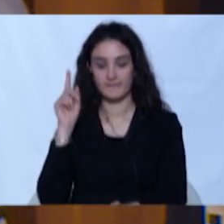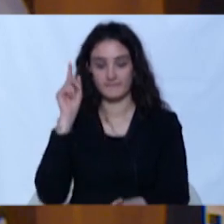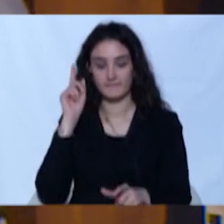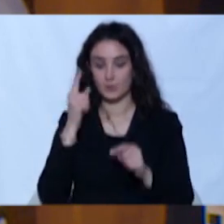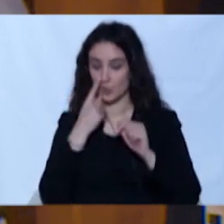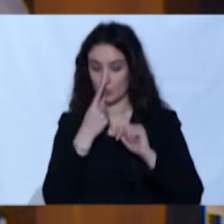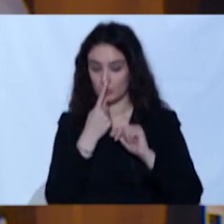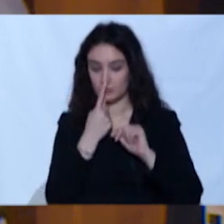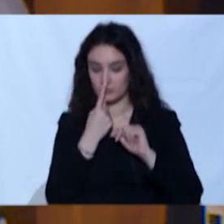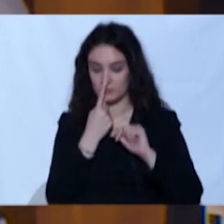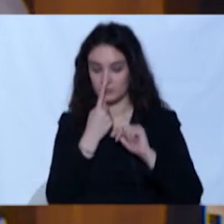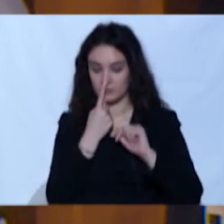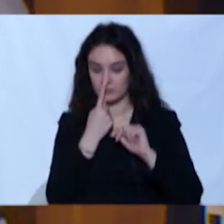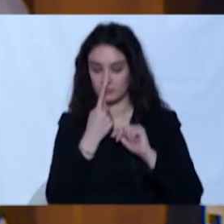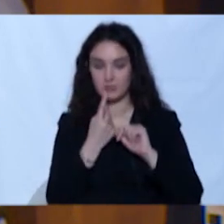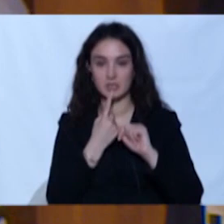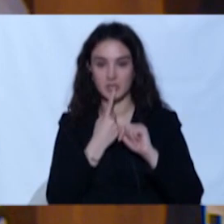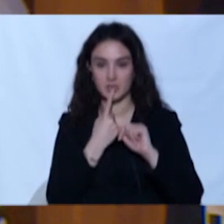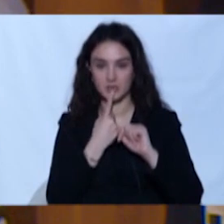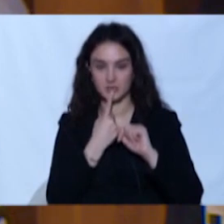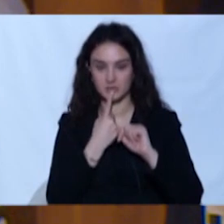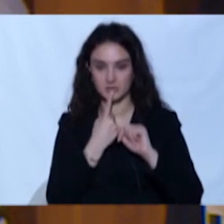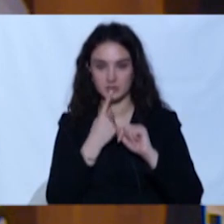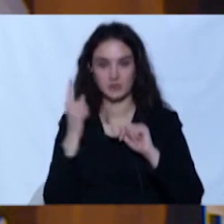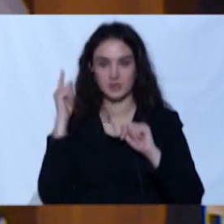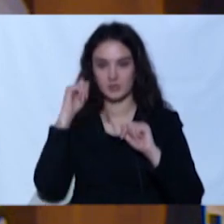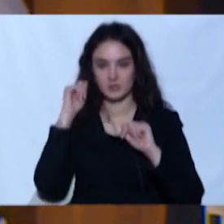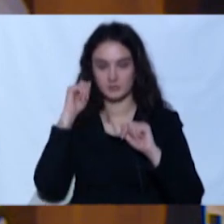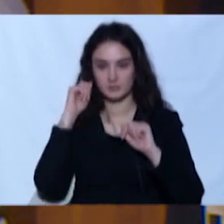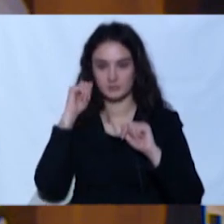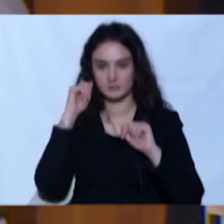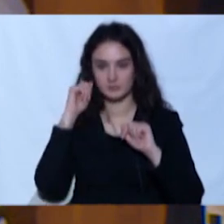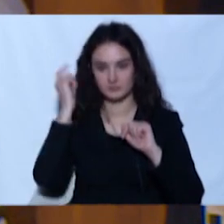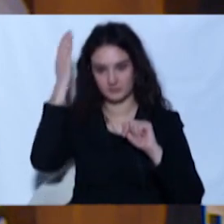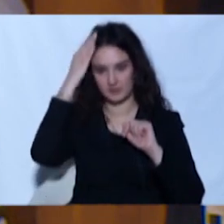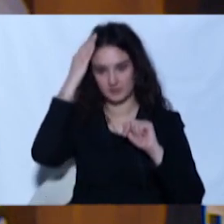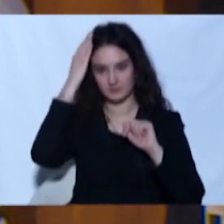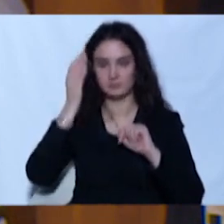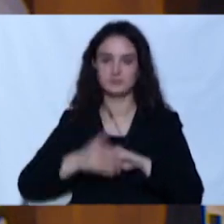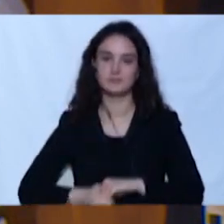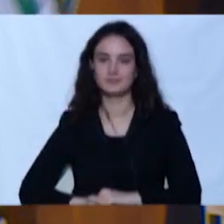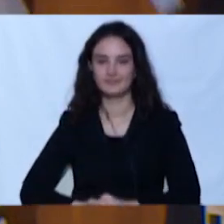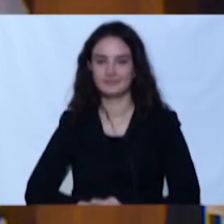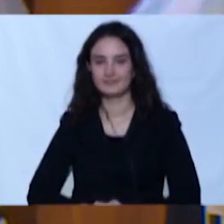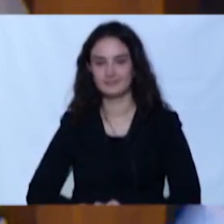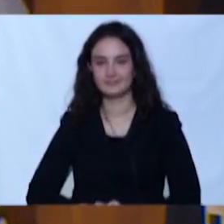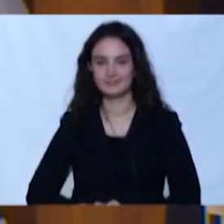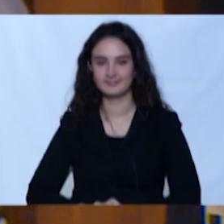nose, tongue, ear, head. Good